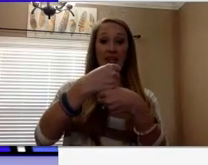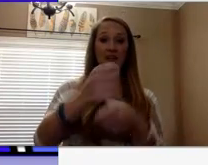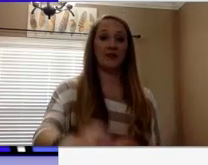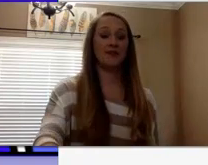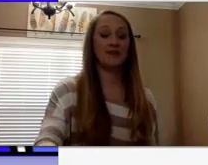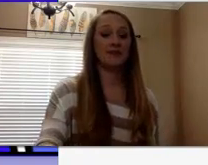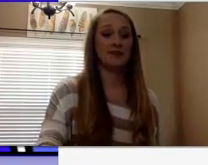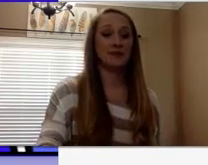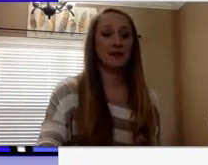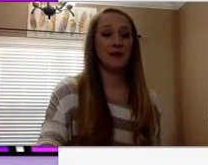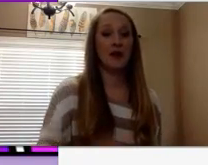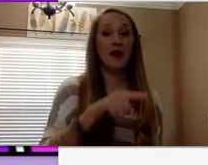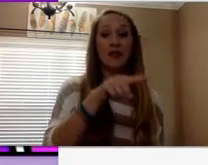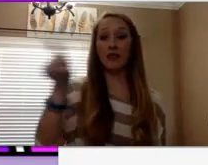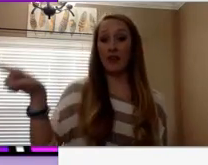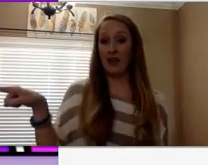Make.